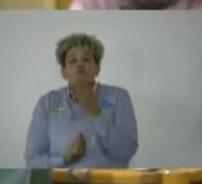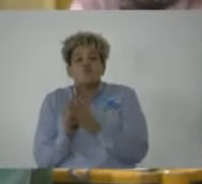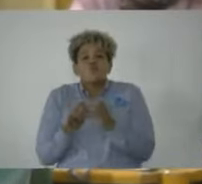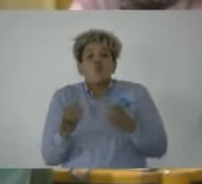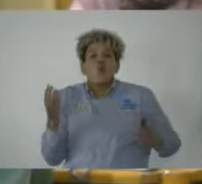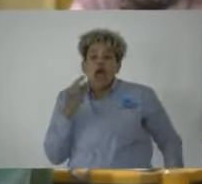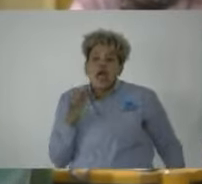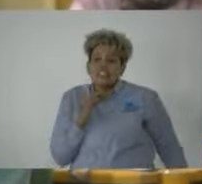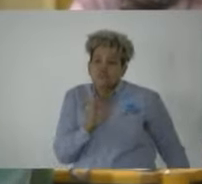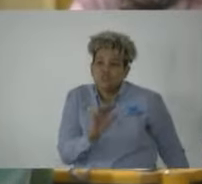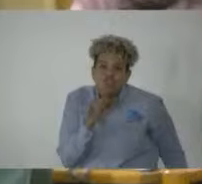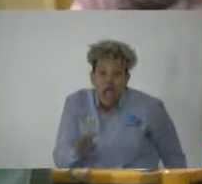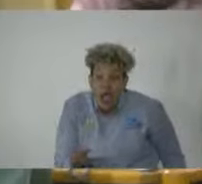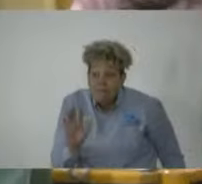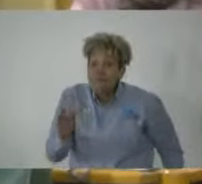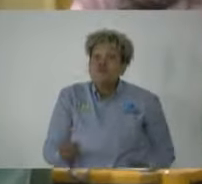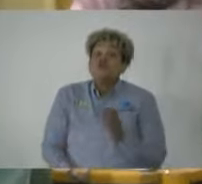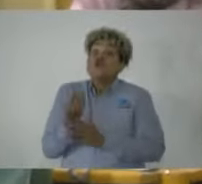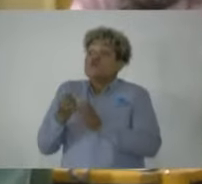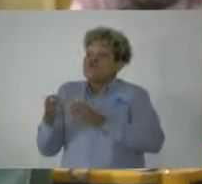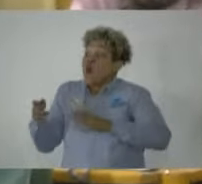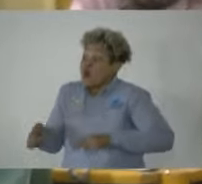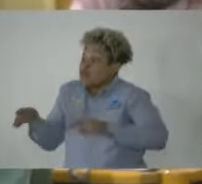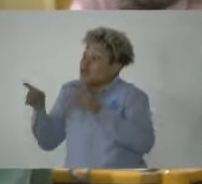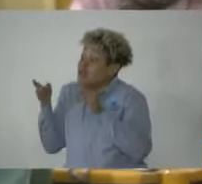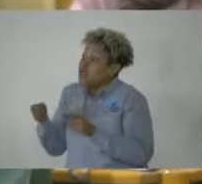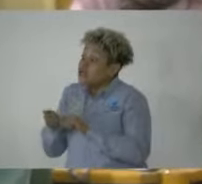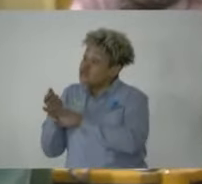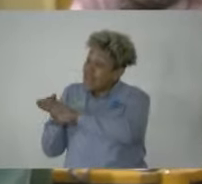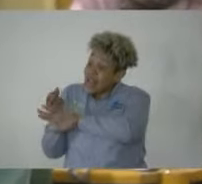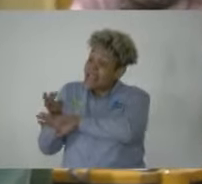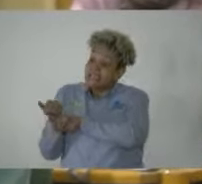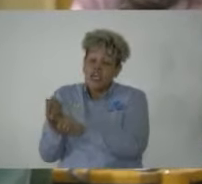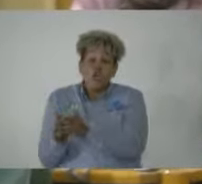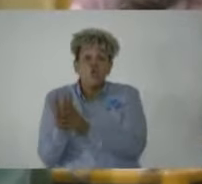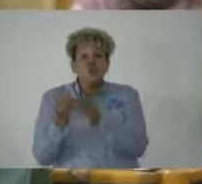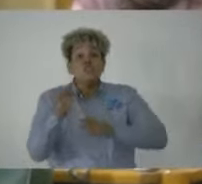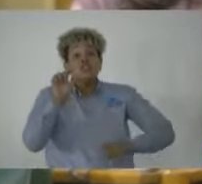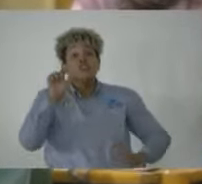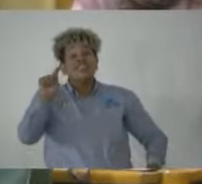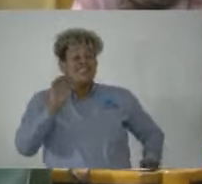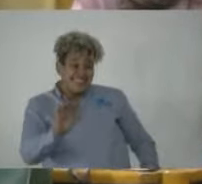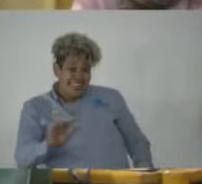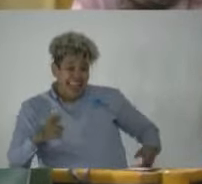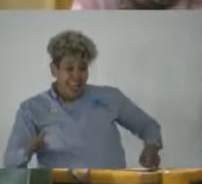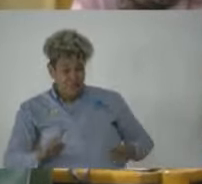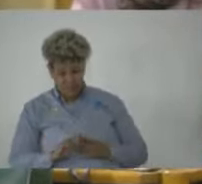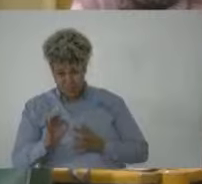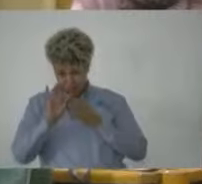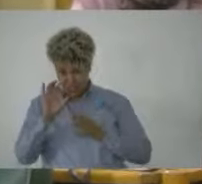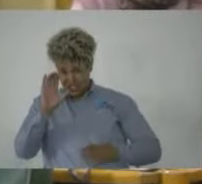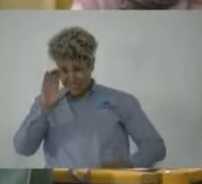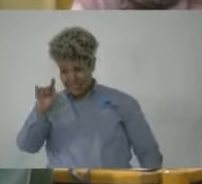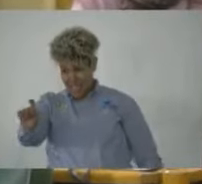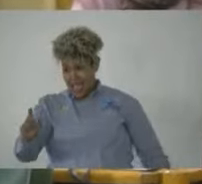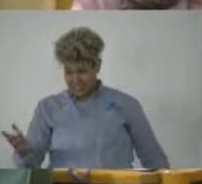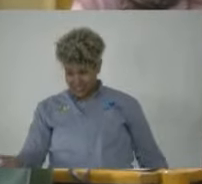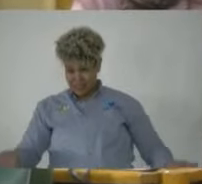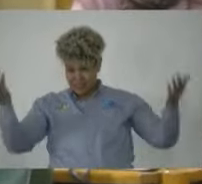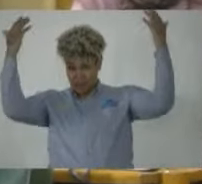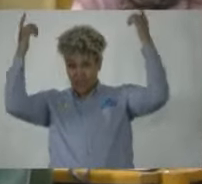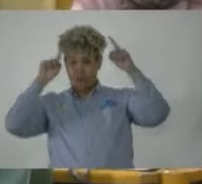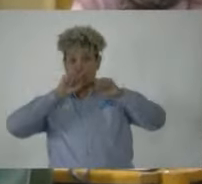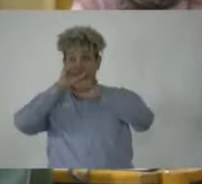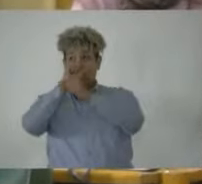experience. And the growth in those items exceeds the growth in GCT and special consumption tax. In